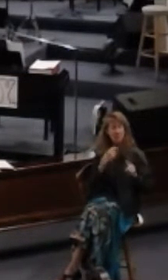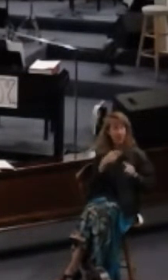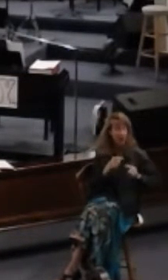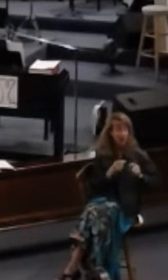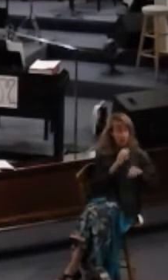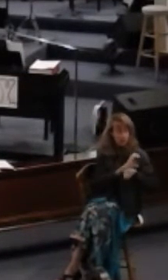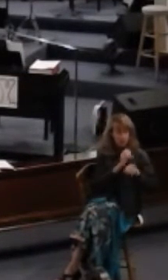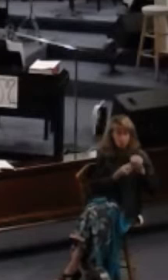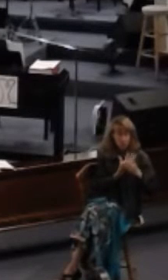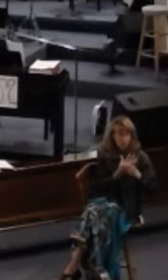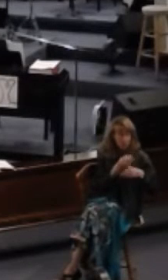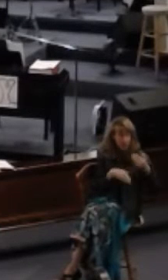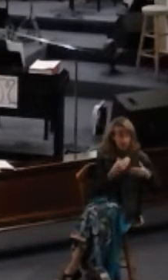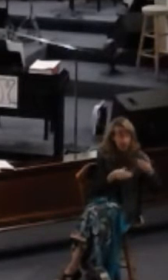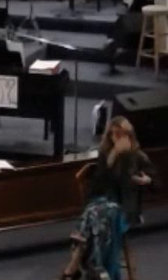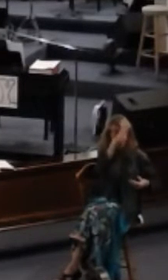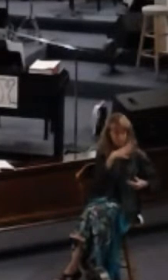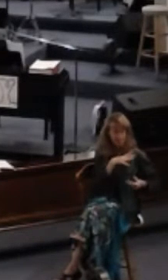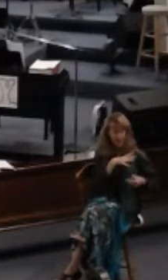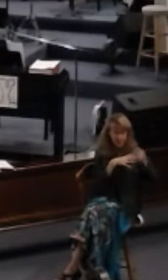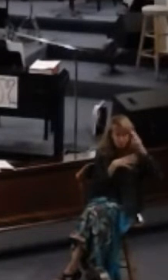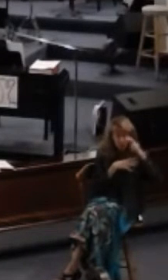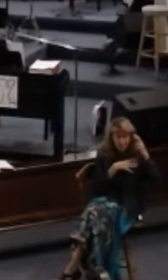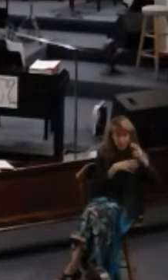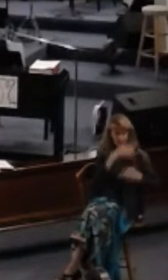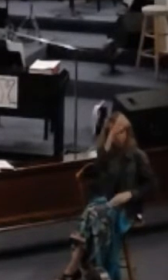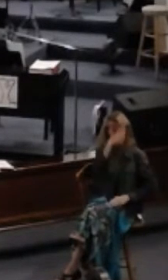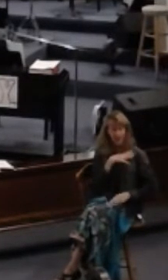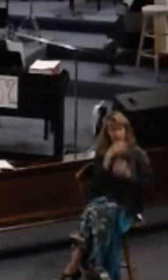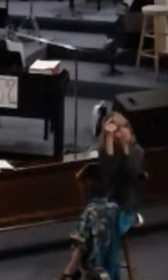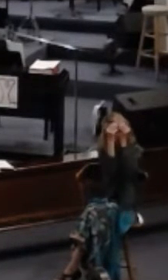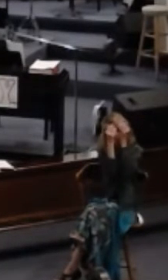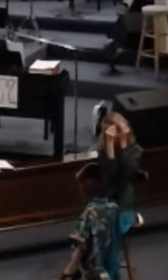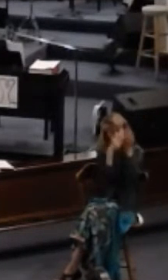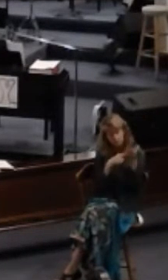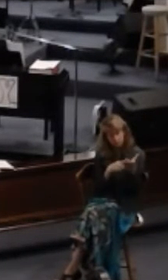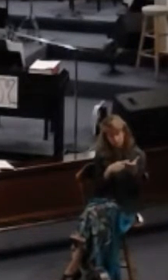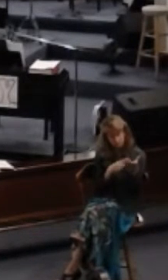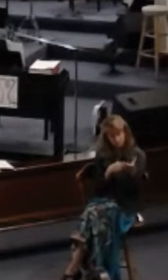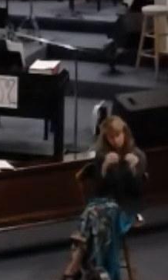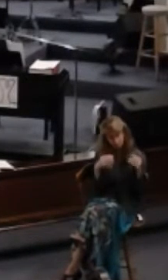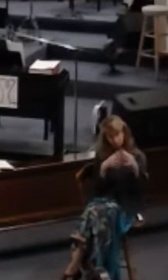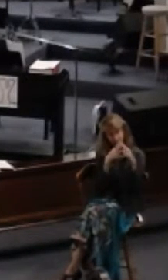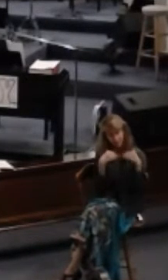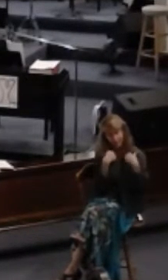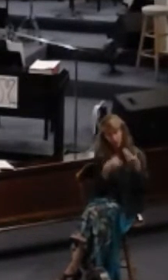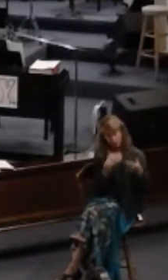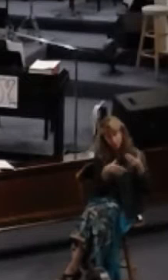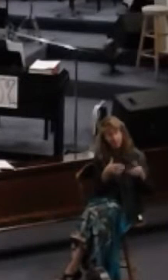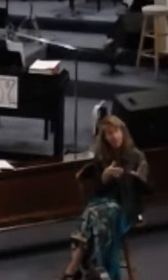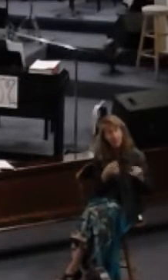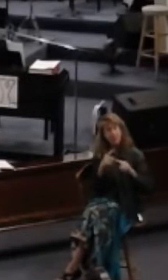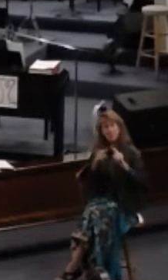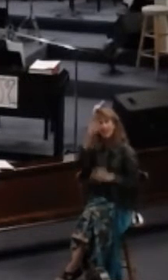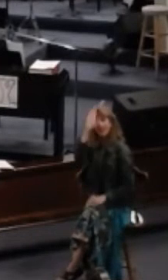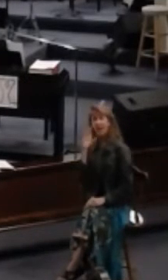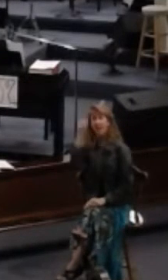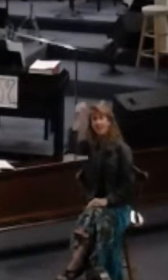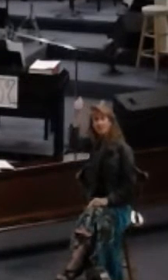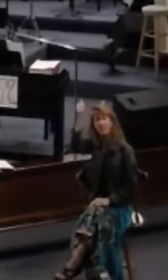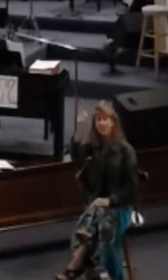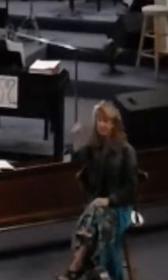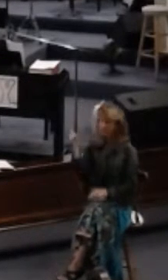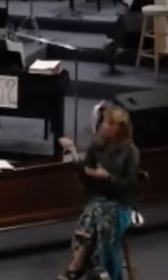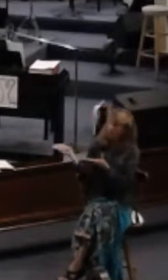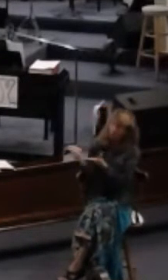seminars, because that's man's reasoning. That's the things, the strategies that people come up with. But our God is a supernatural God.